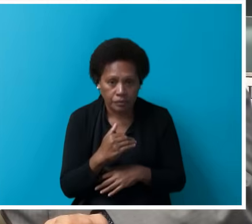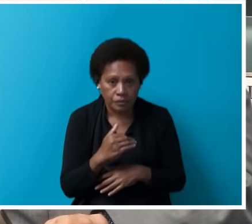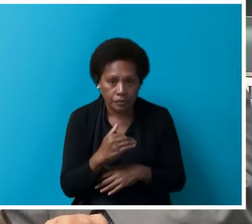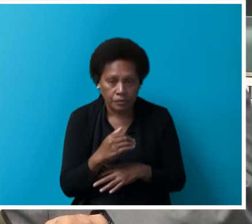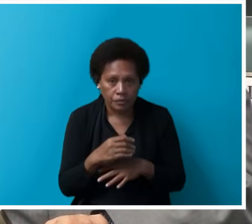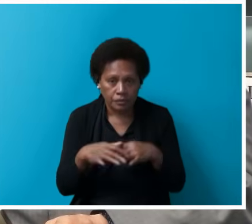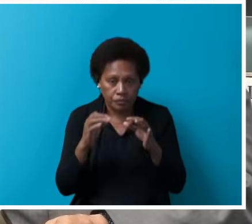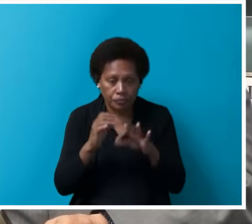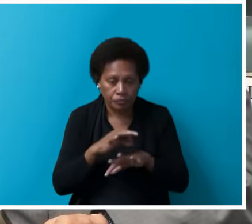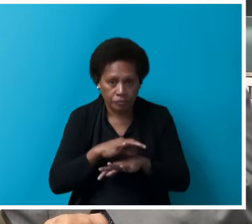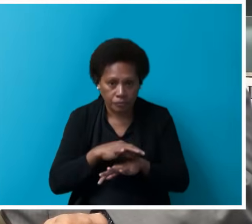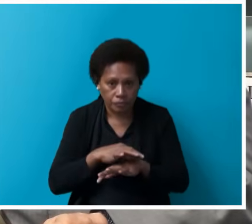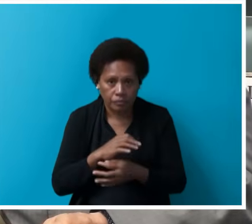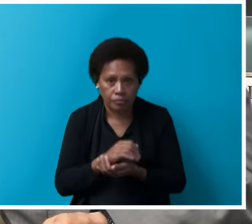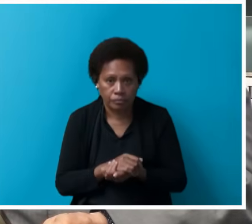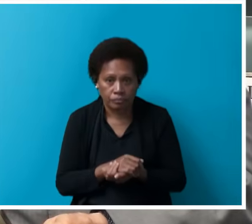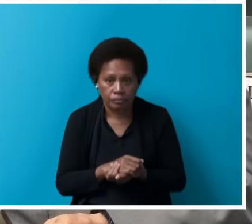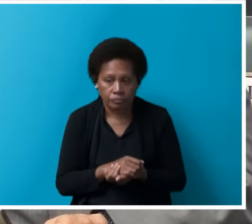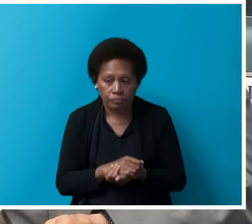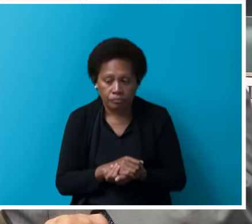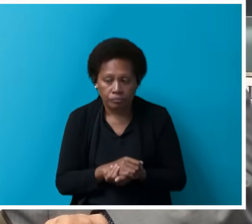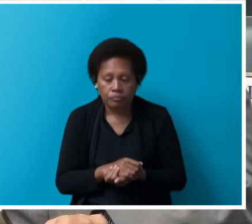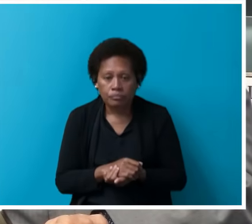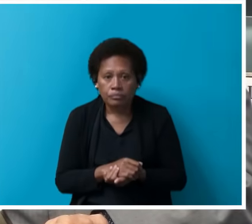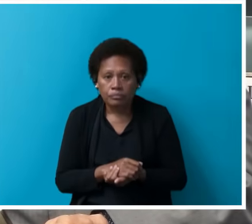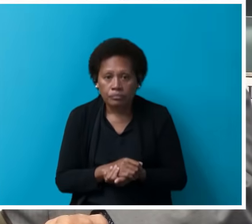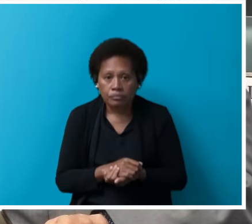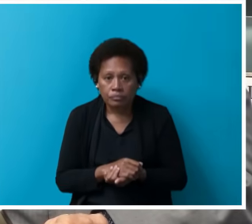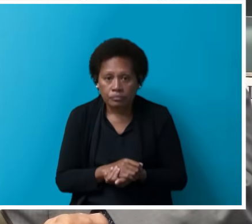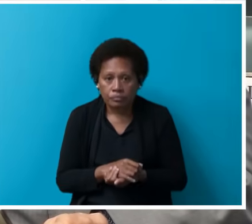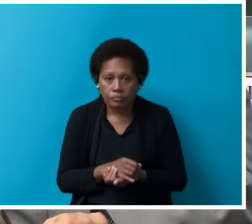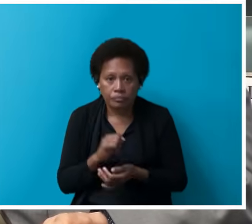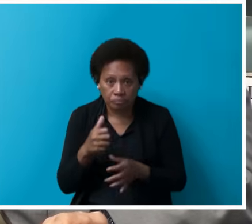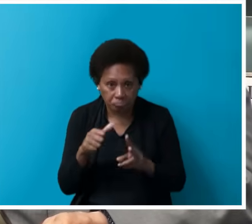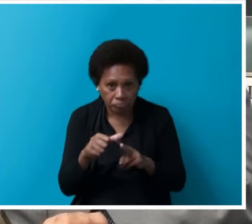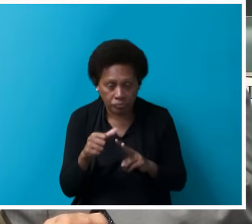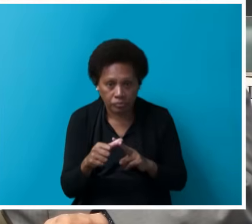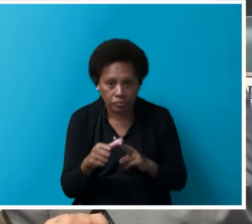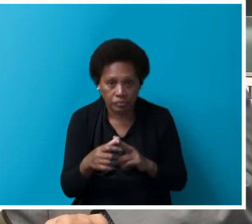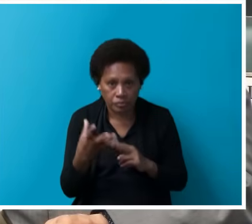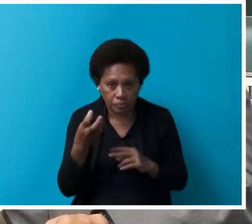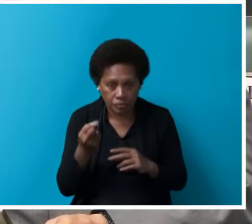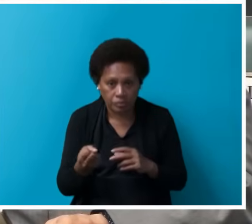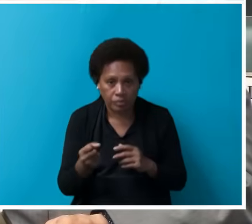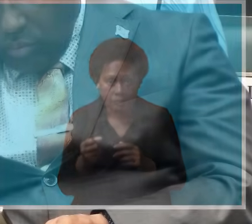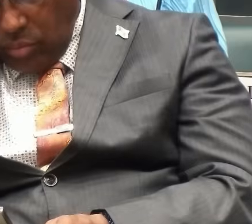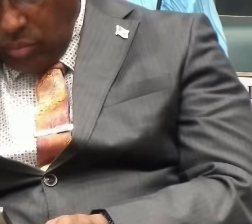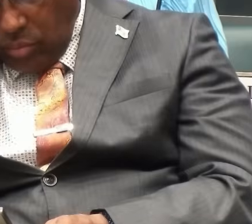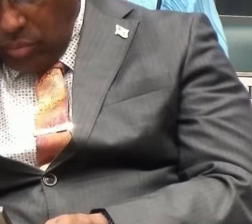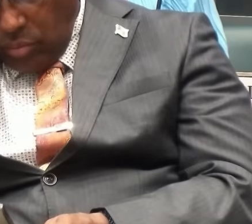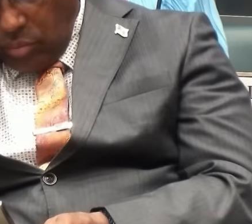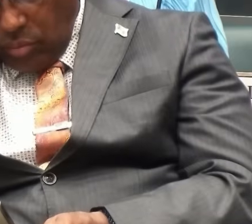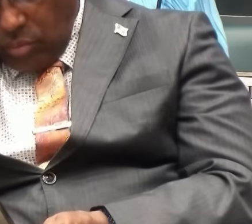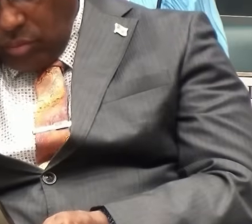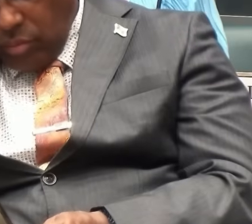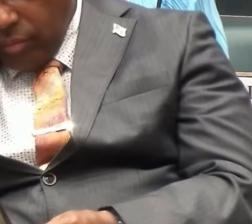that's going to be done. I know he also took some personal jibe at me and said,